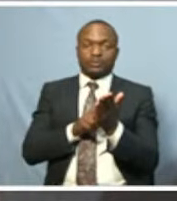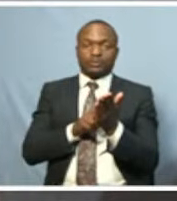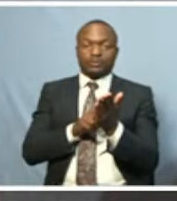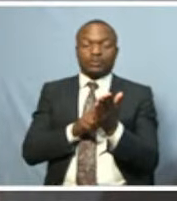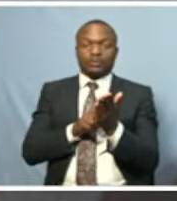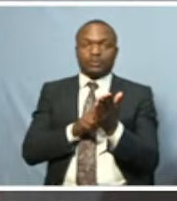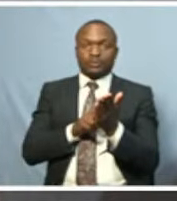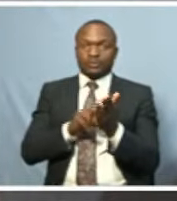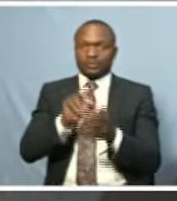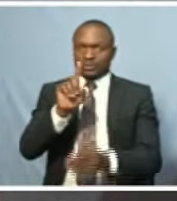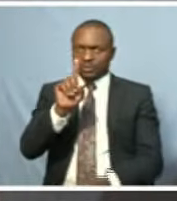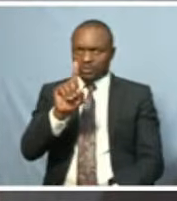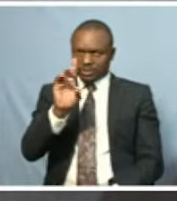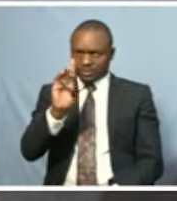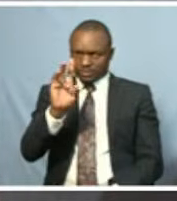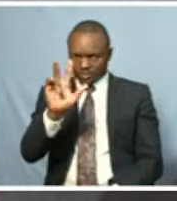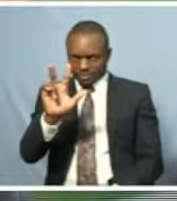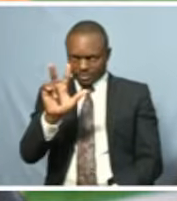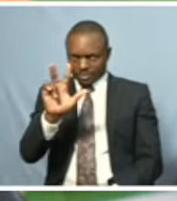orders